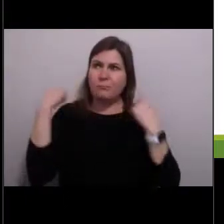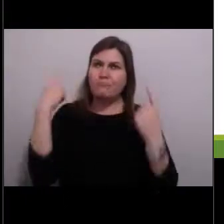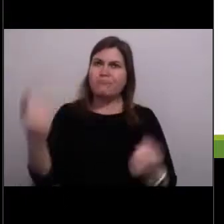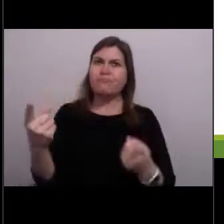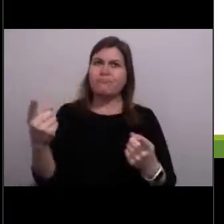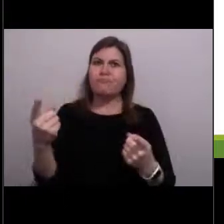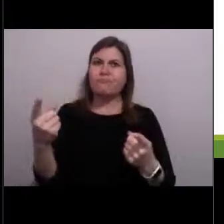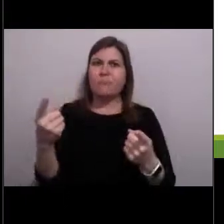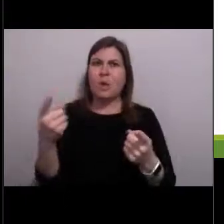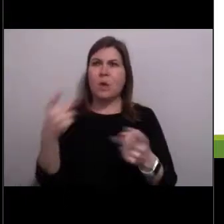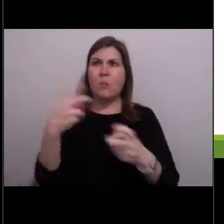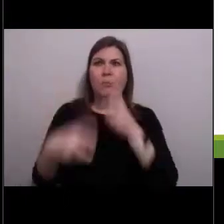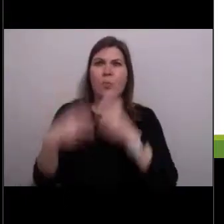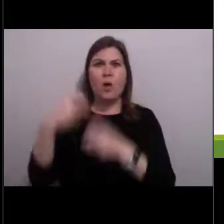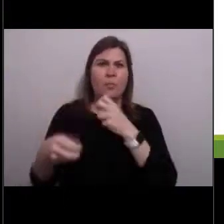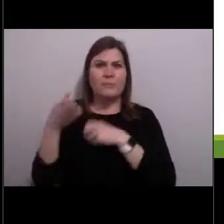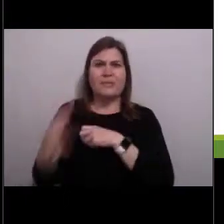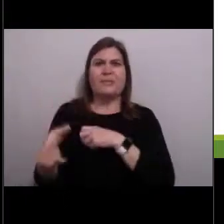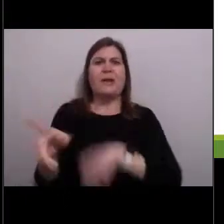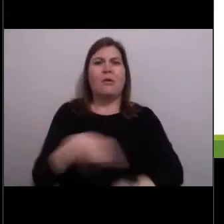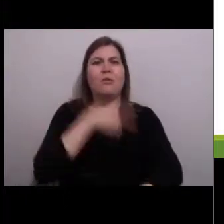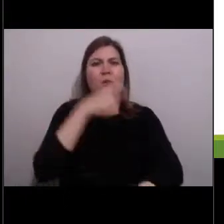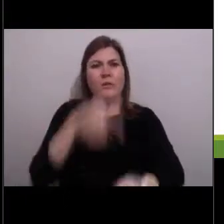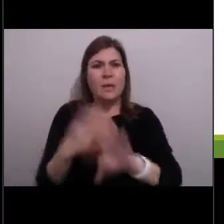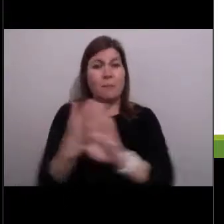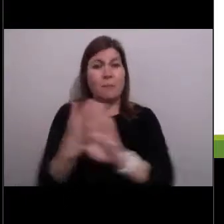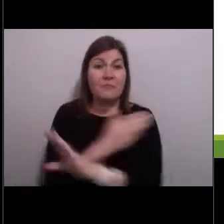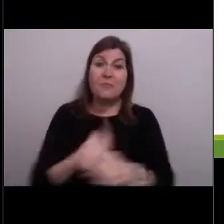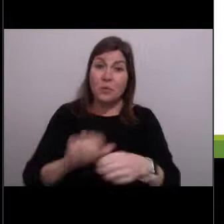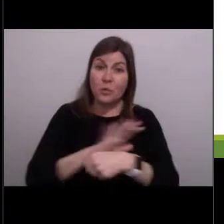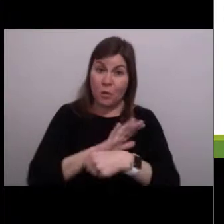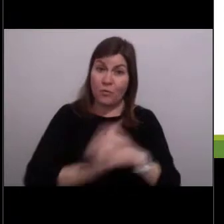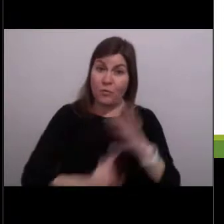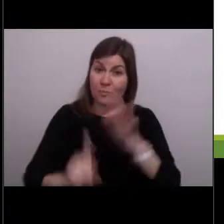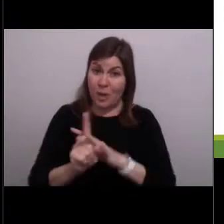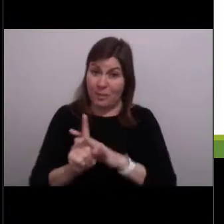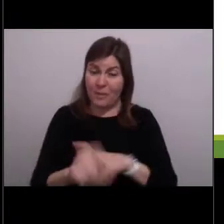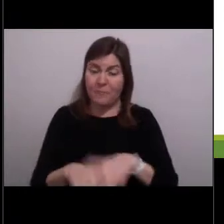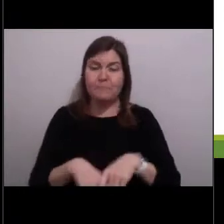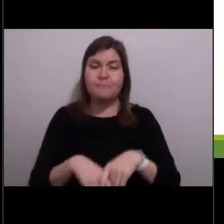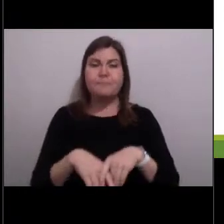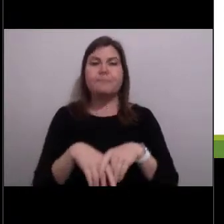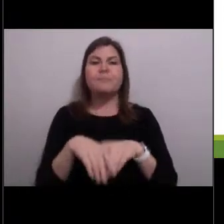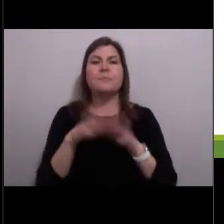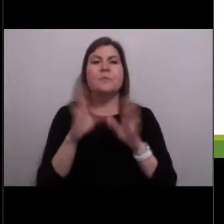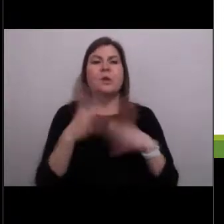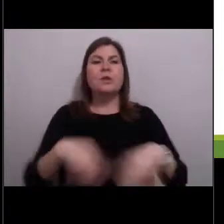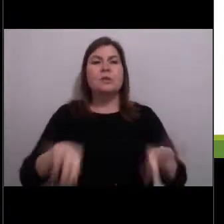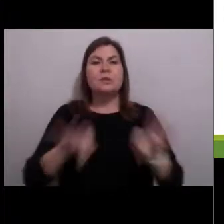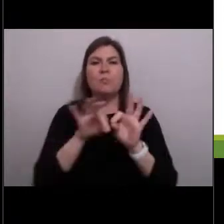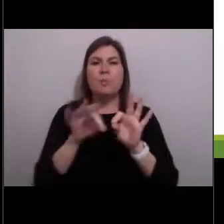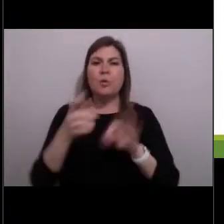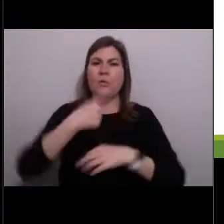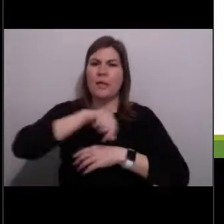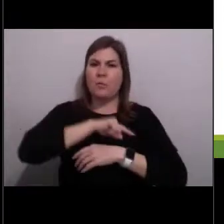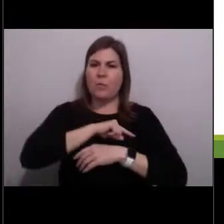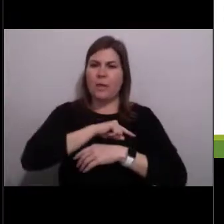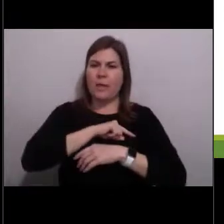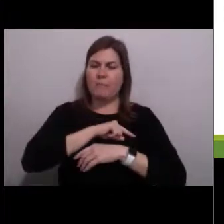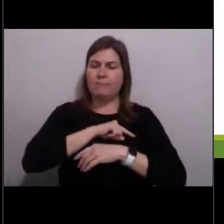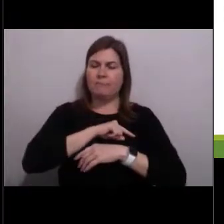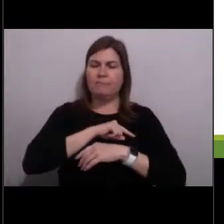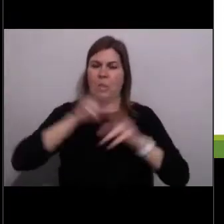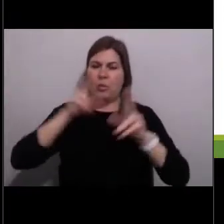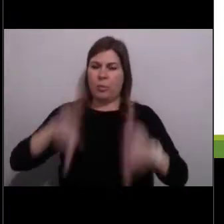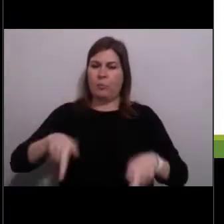to the workforce, in relation to the model of care. We want to see a move to person-centered relational care that puts quality life right at the